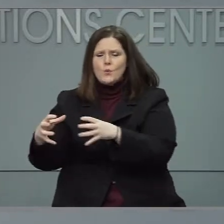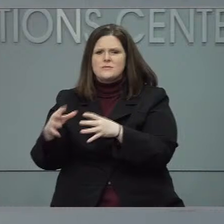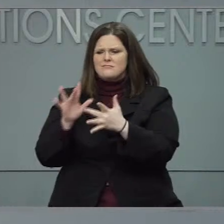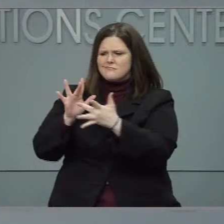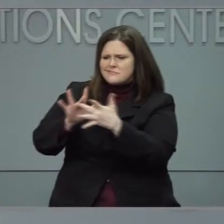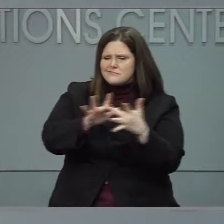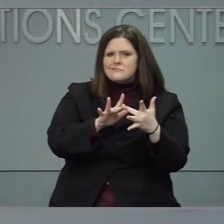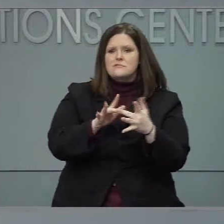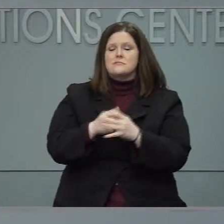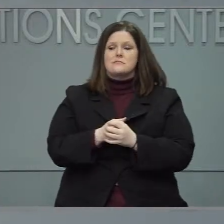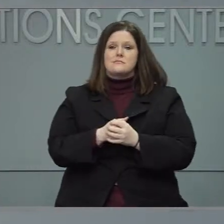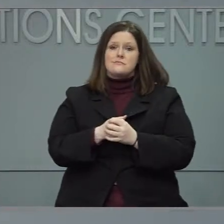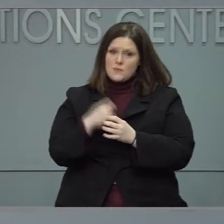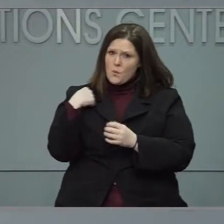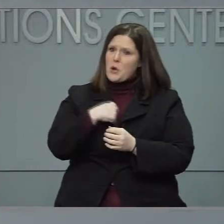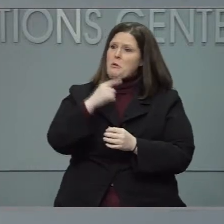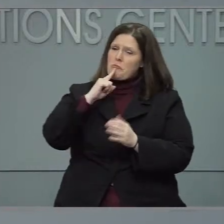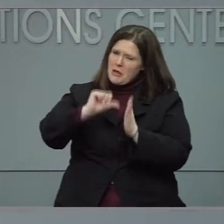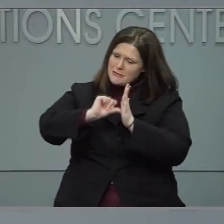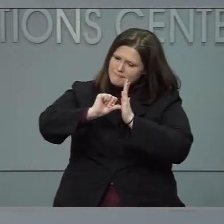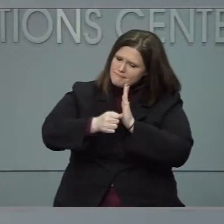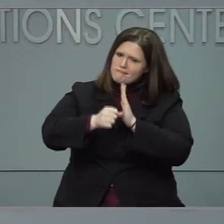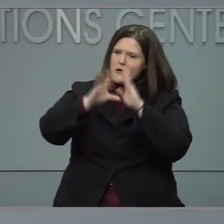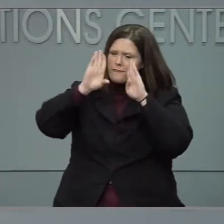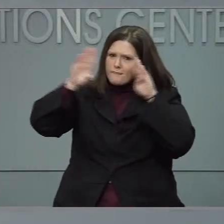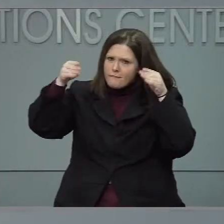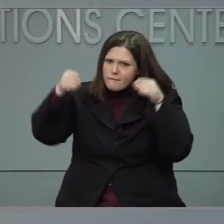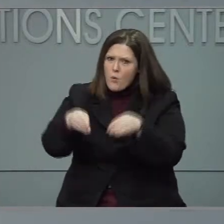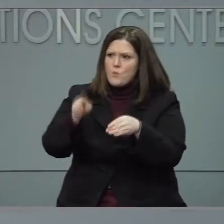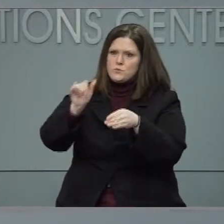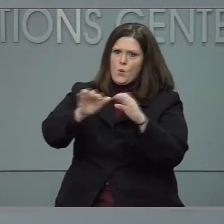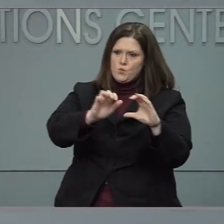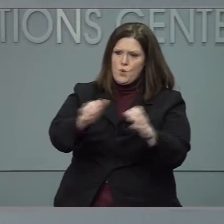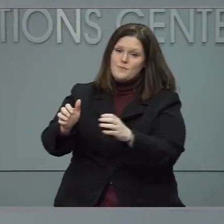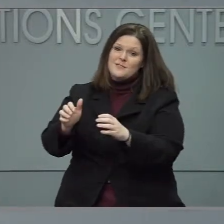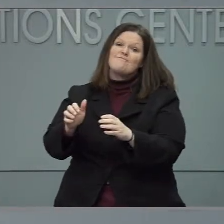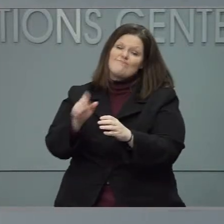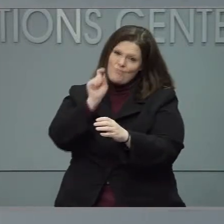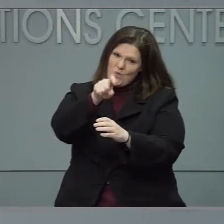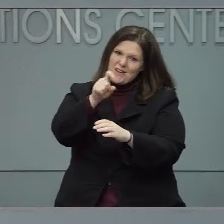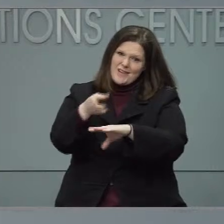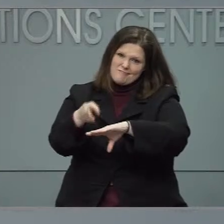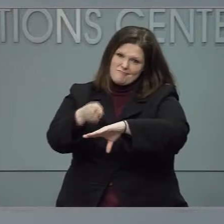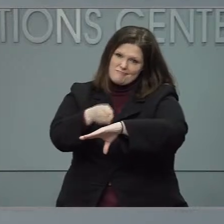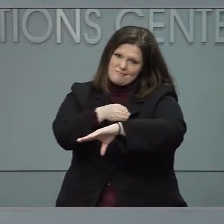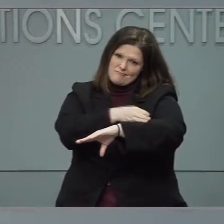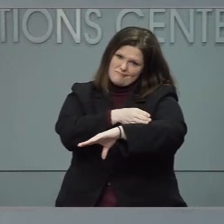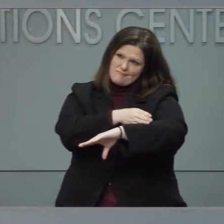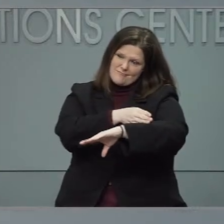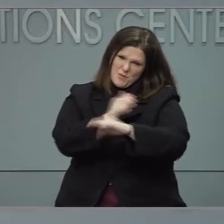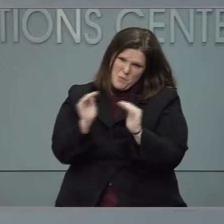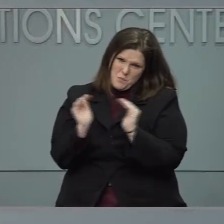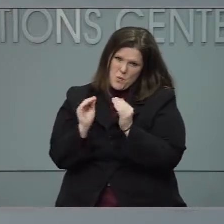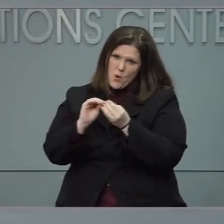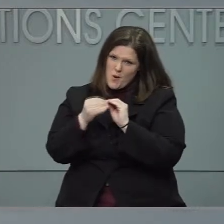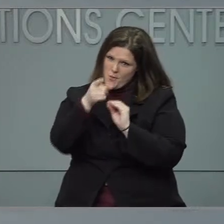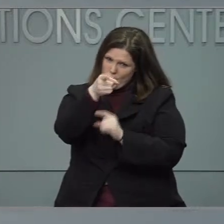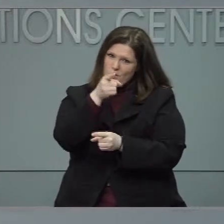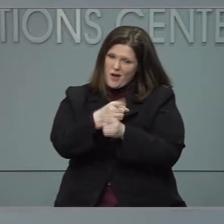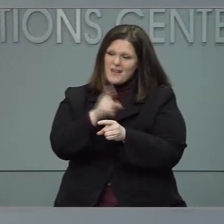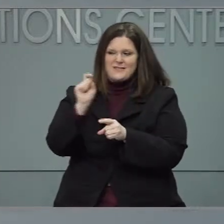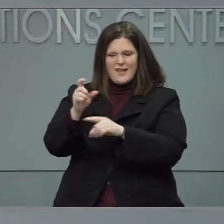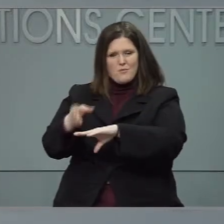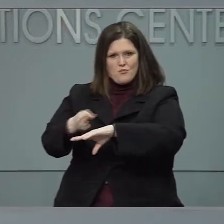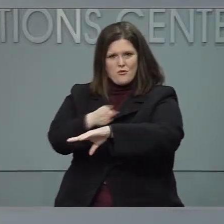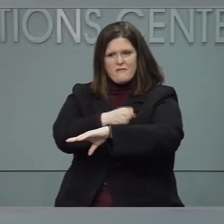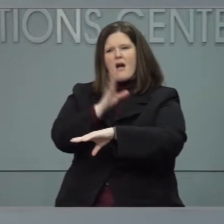been strong intentional effort. That number needs to get better. I'll turn it over to Dr. Cohen and let her tell you